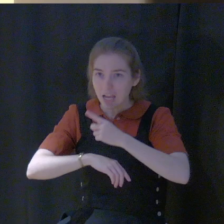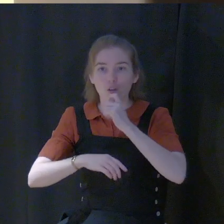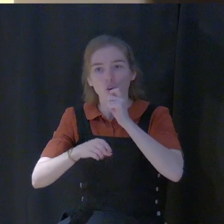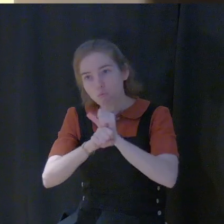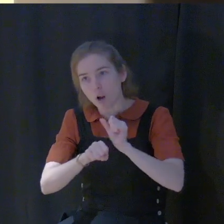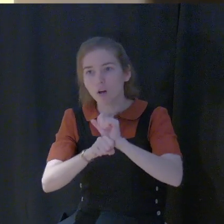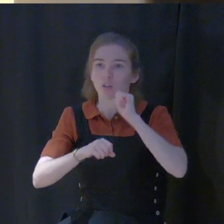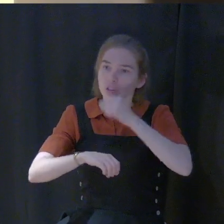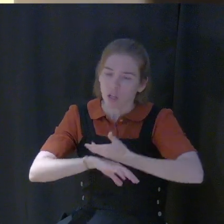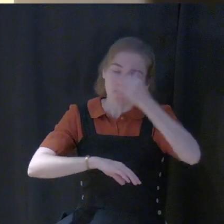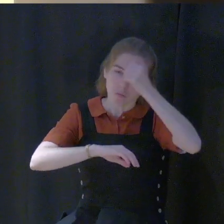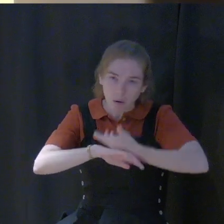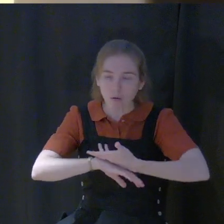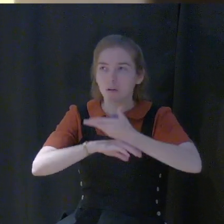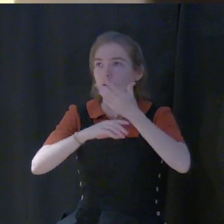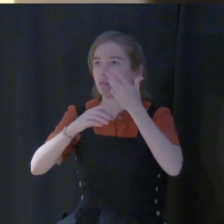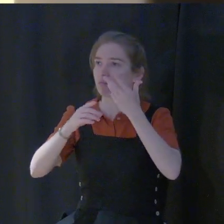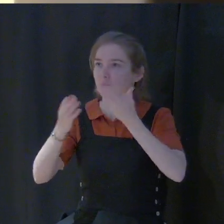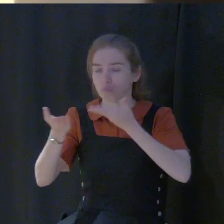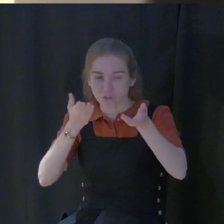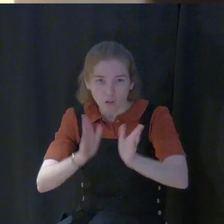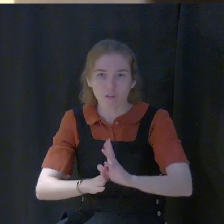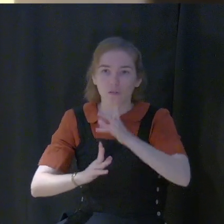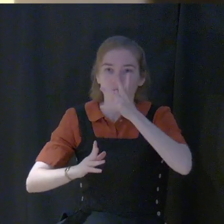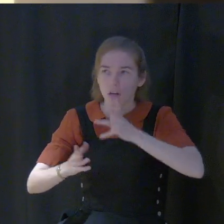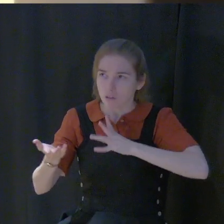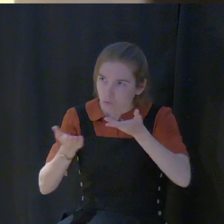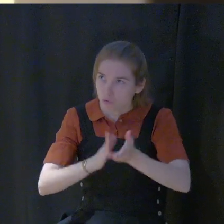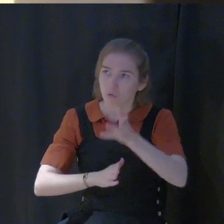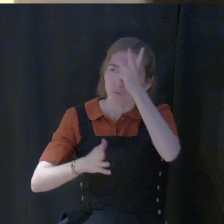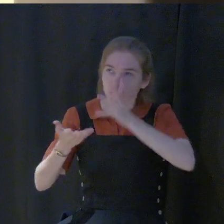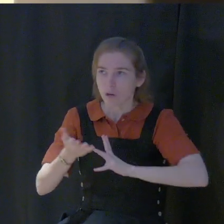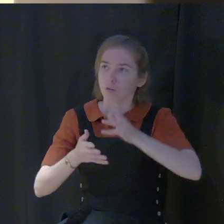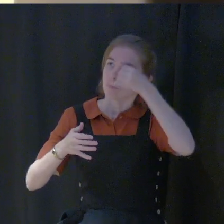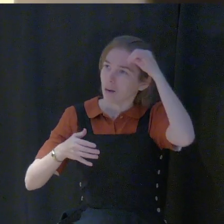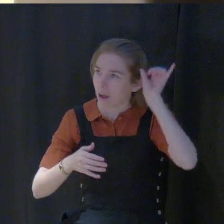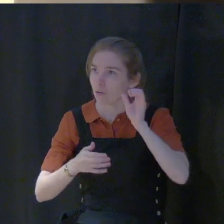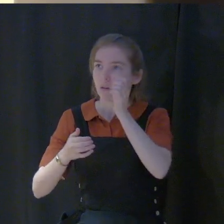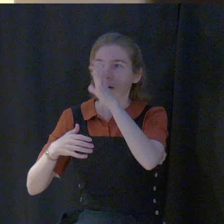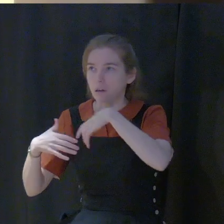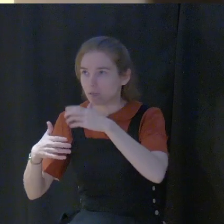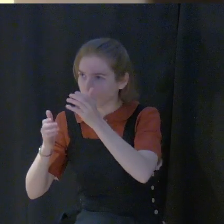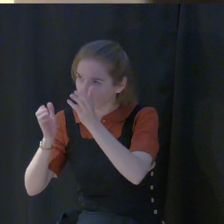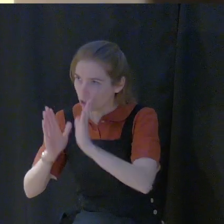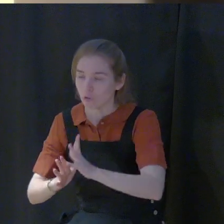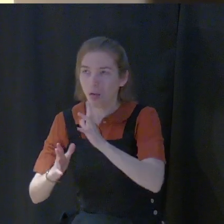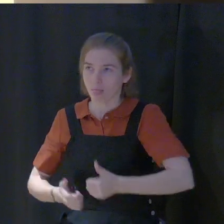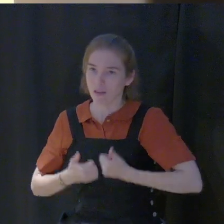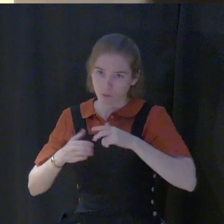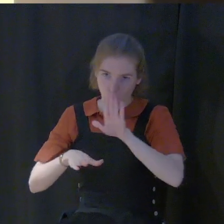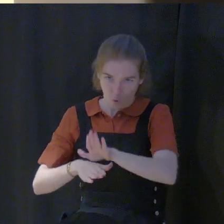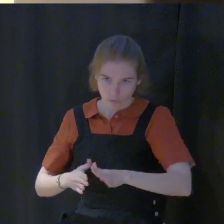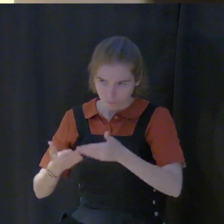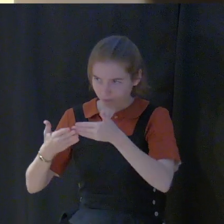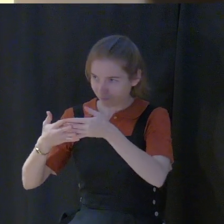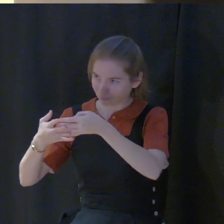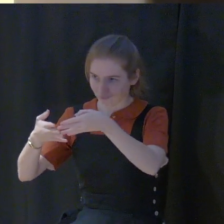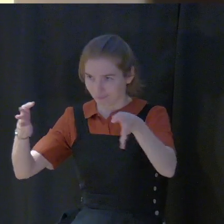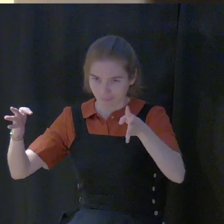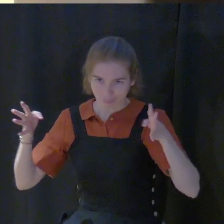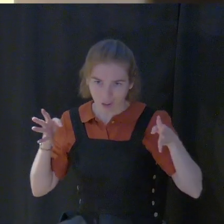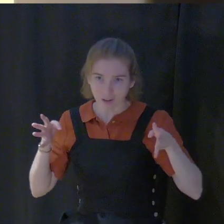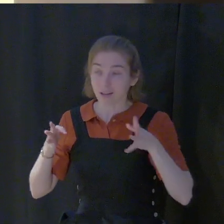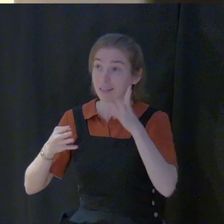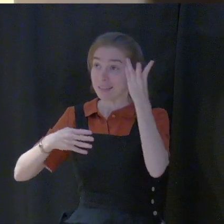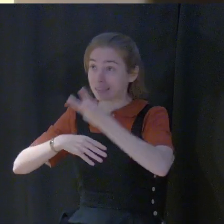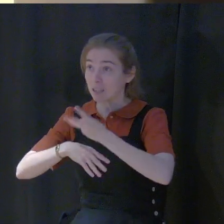your son, nor your daughter, nor your manservant, your male, female servant, nor your cattle, nor your stranger who's within your gates. Goes on. For in